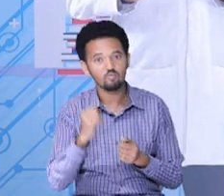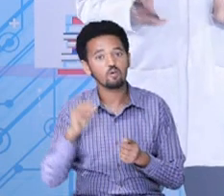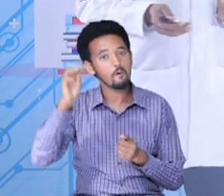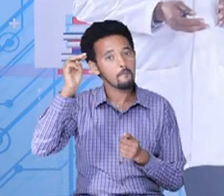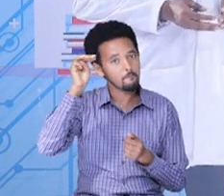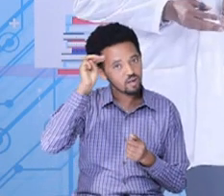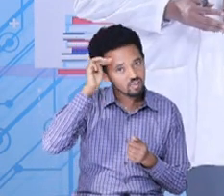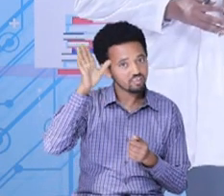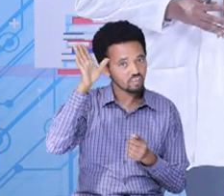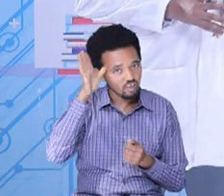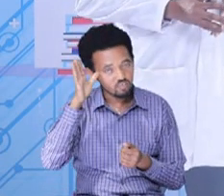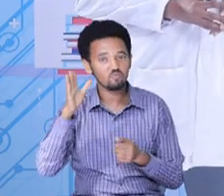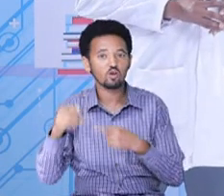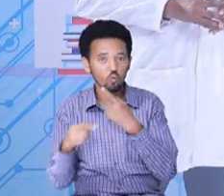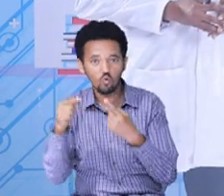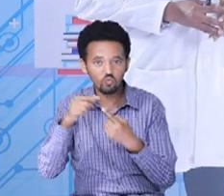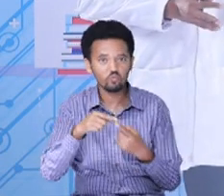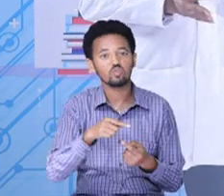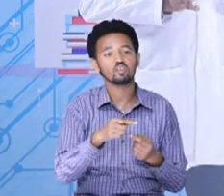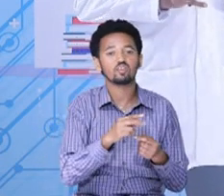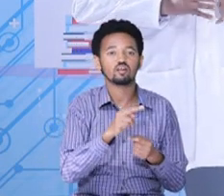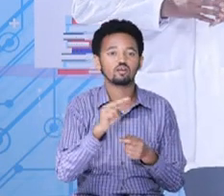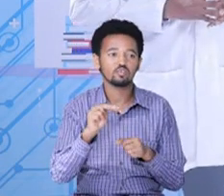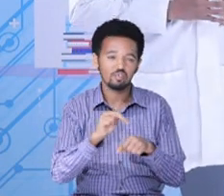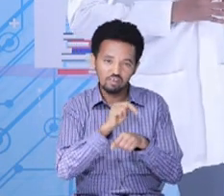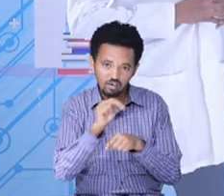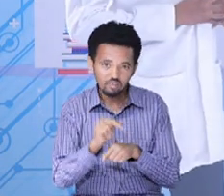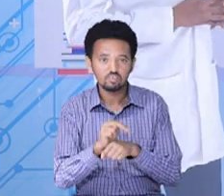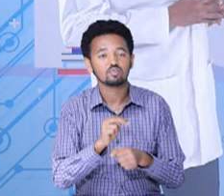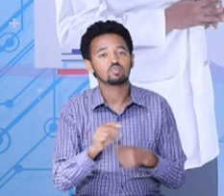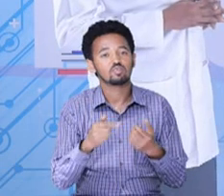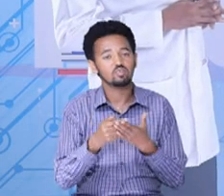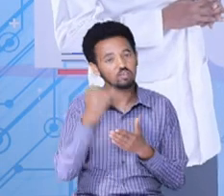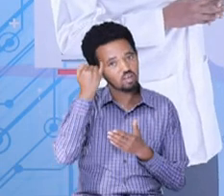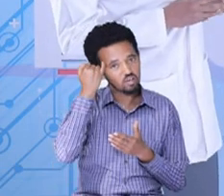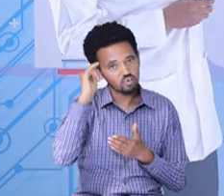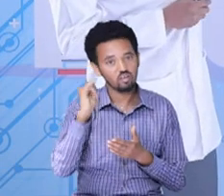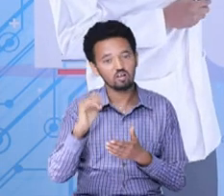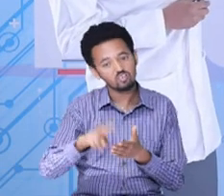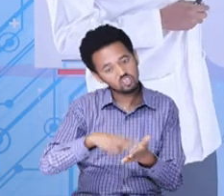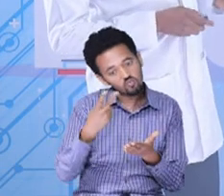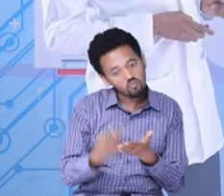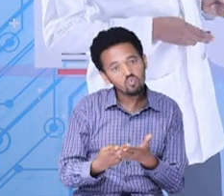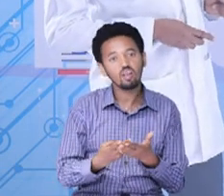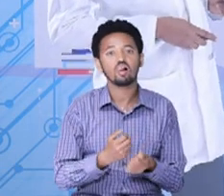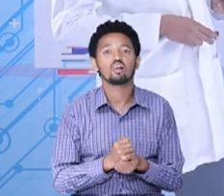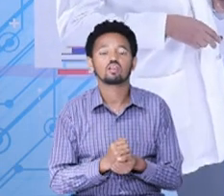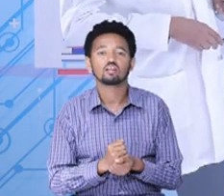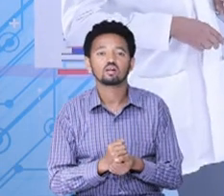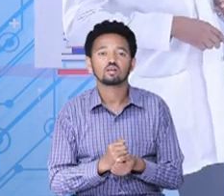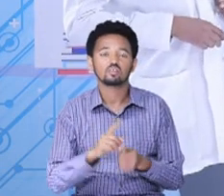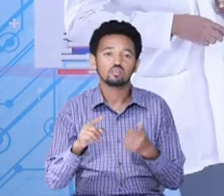Marcus Garvey got international recognition. Later, this idea was failed. At the end